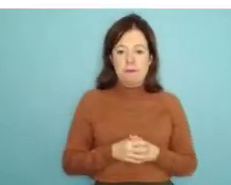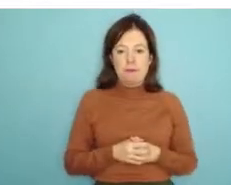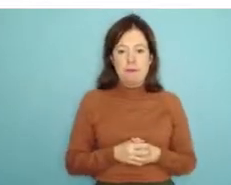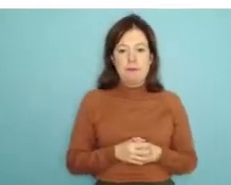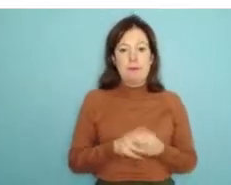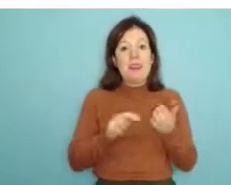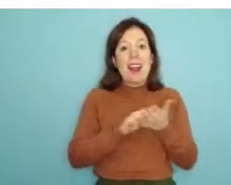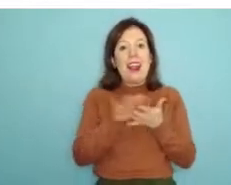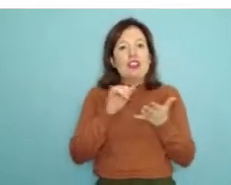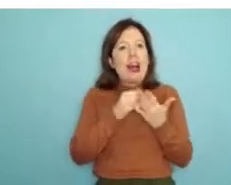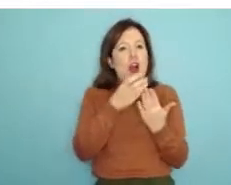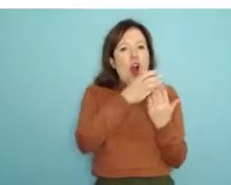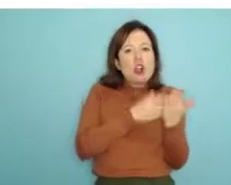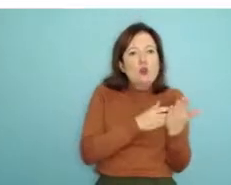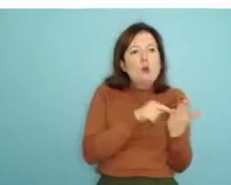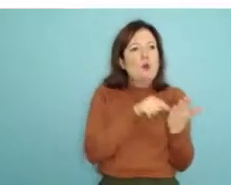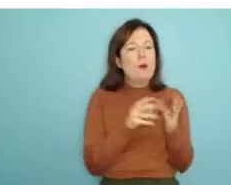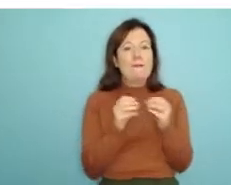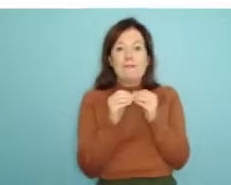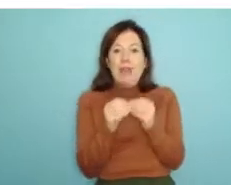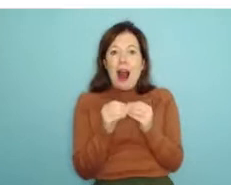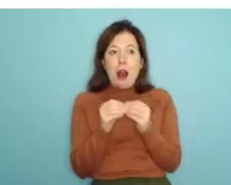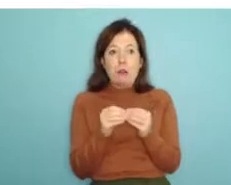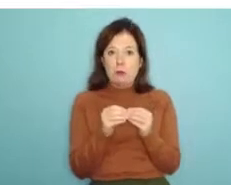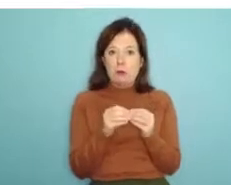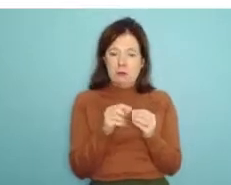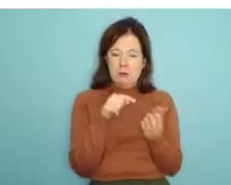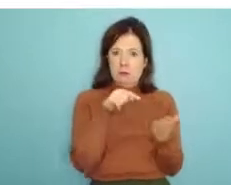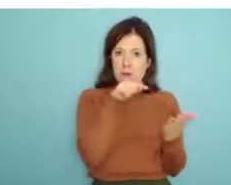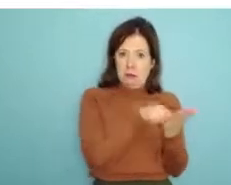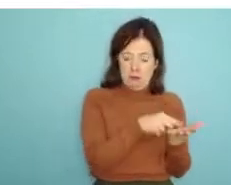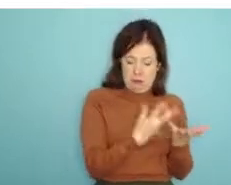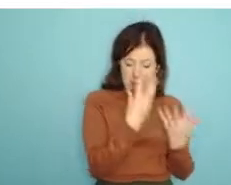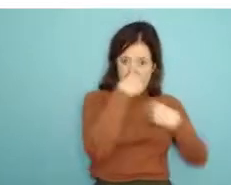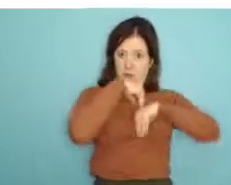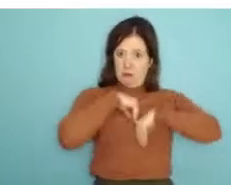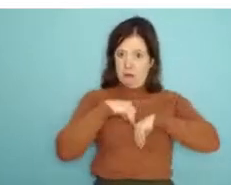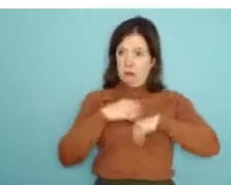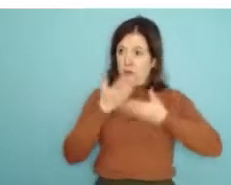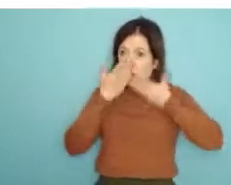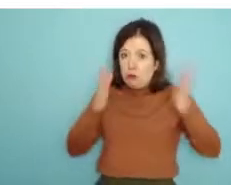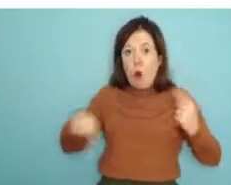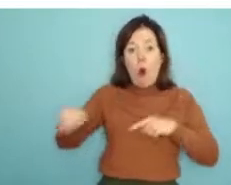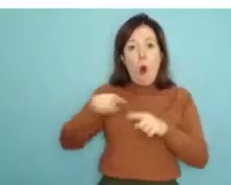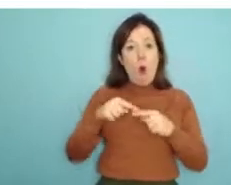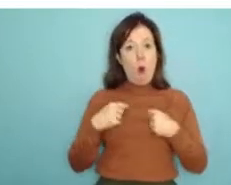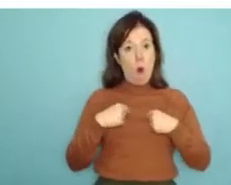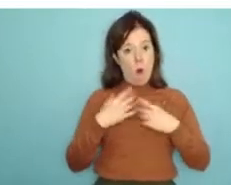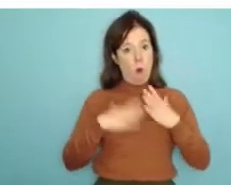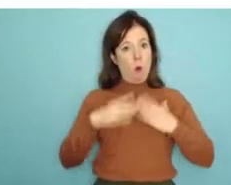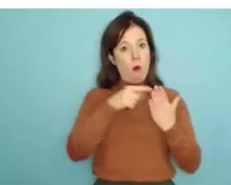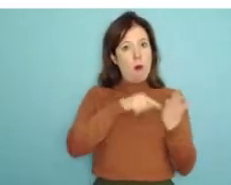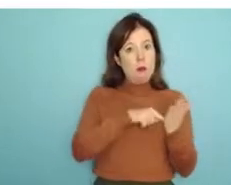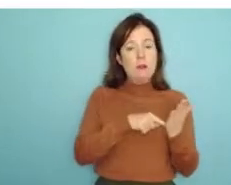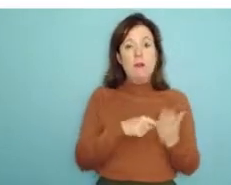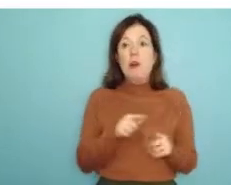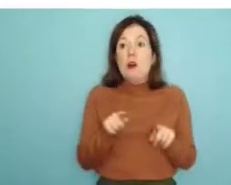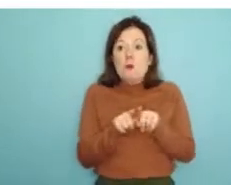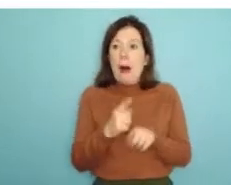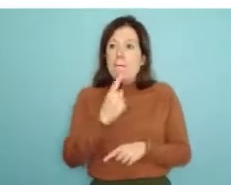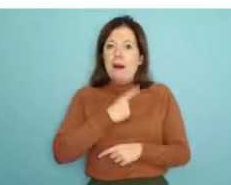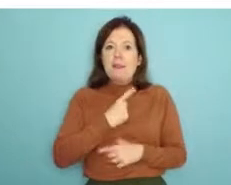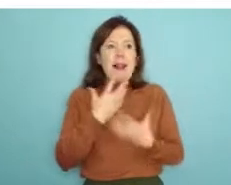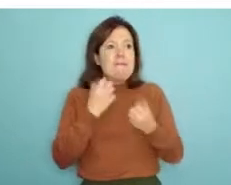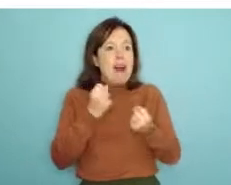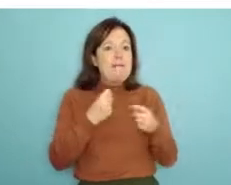values and thinking about how I really live those. And certainly those opportunities have made me think about my blind spots and where I come from and